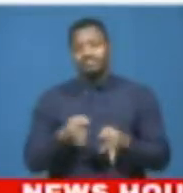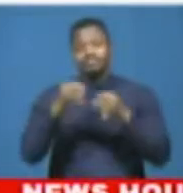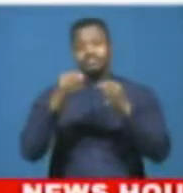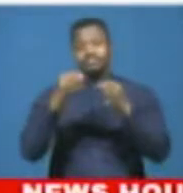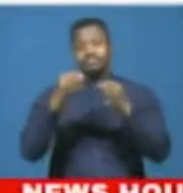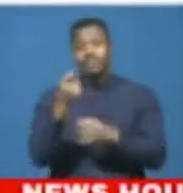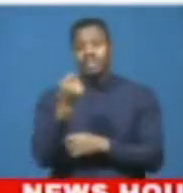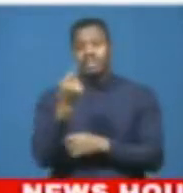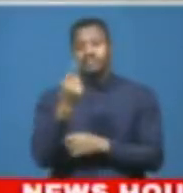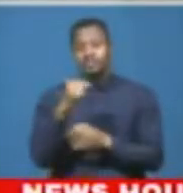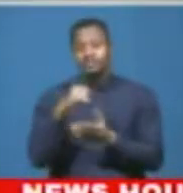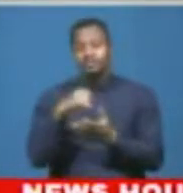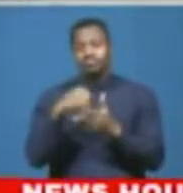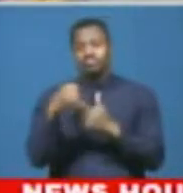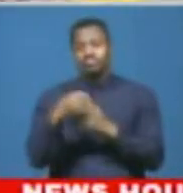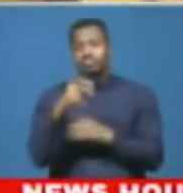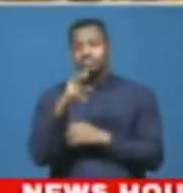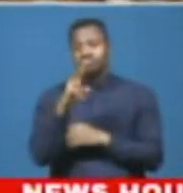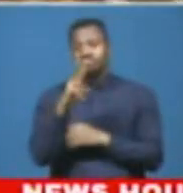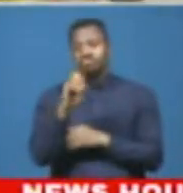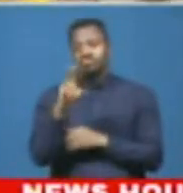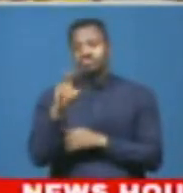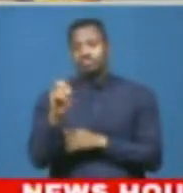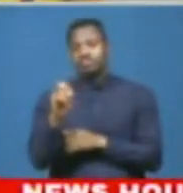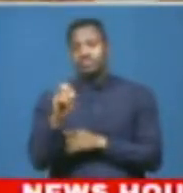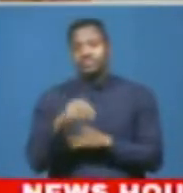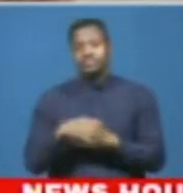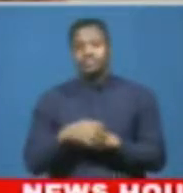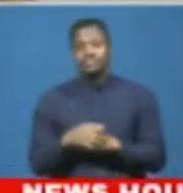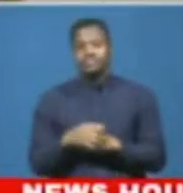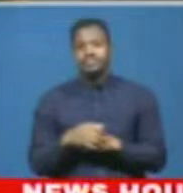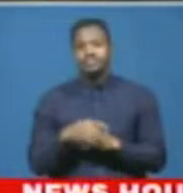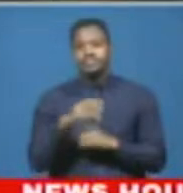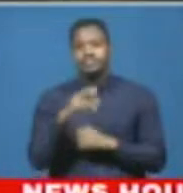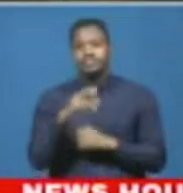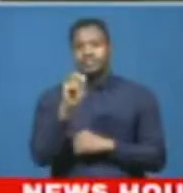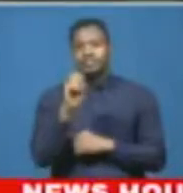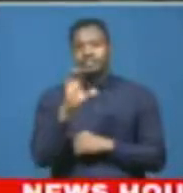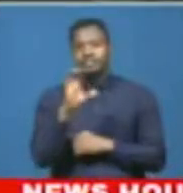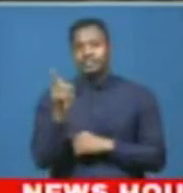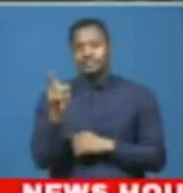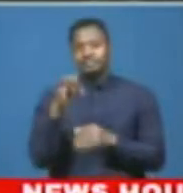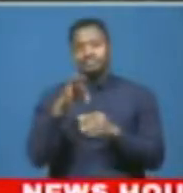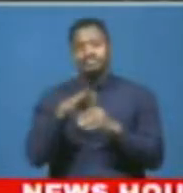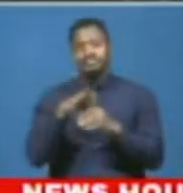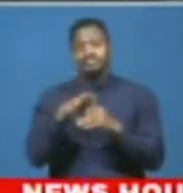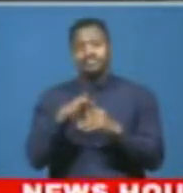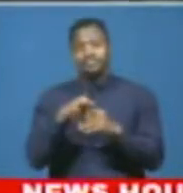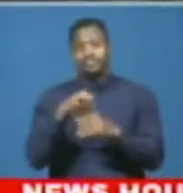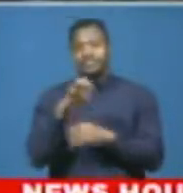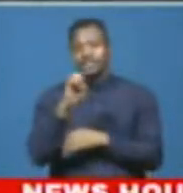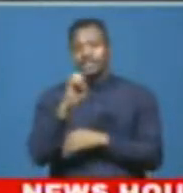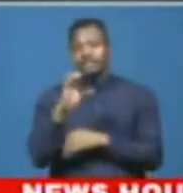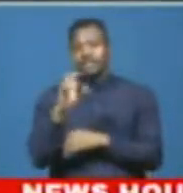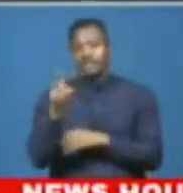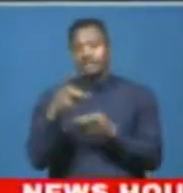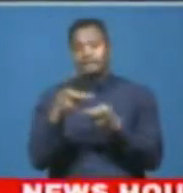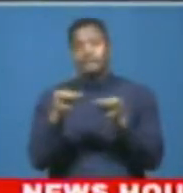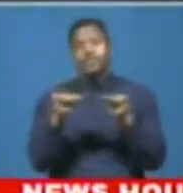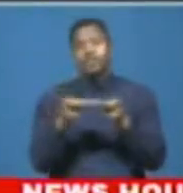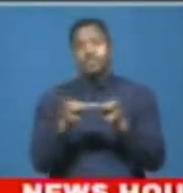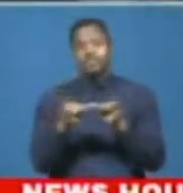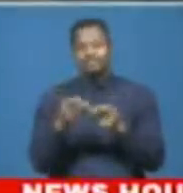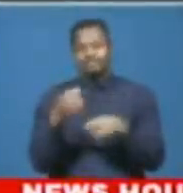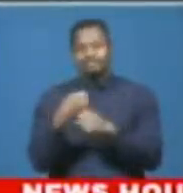2020. The National Democratic Congress has sued the Electoral Commission over its decision to compile a